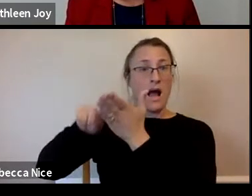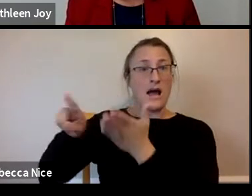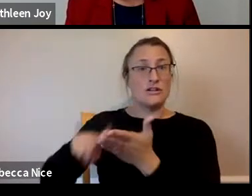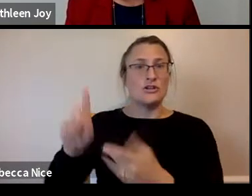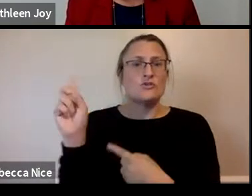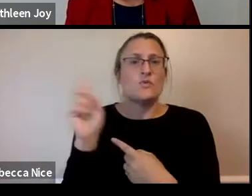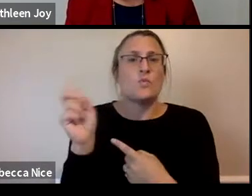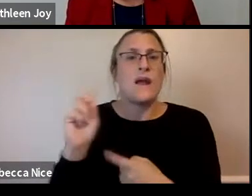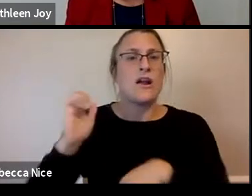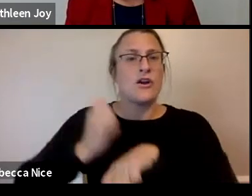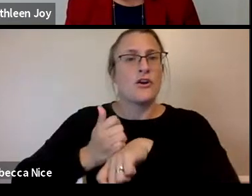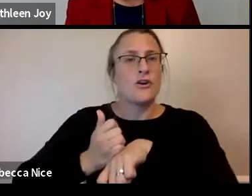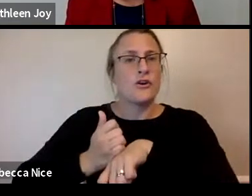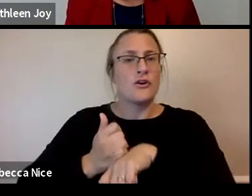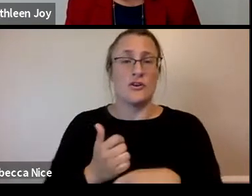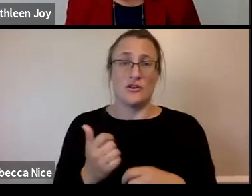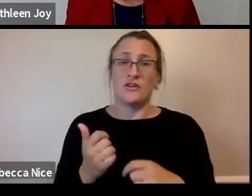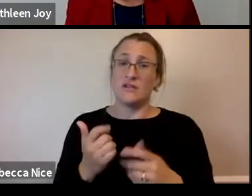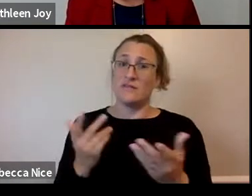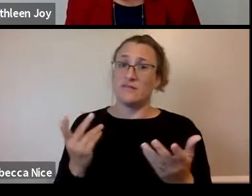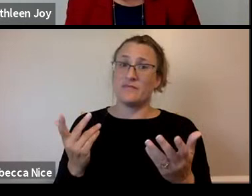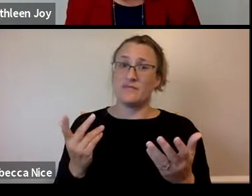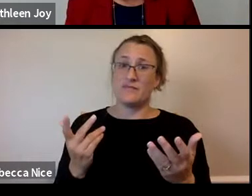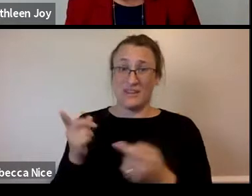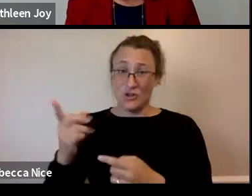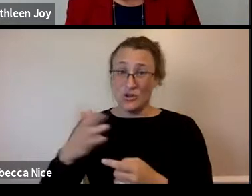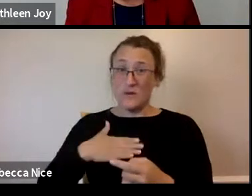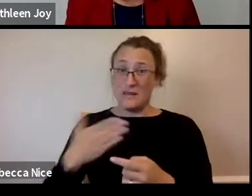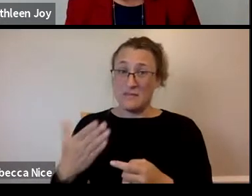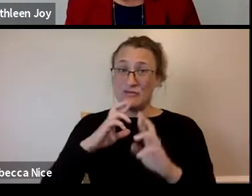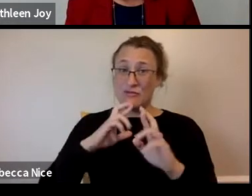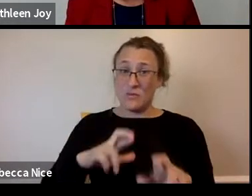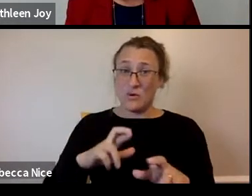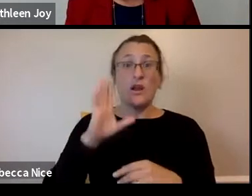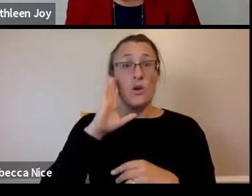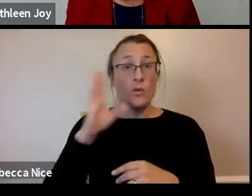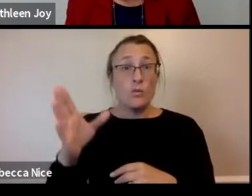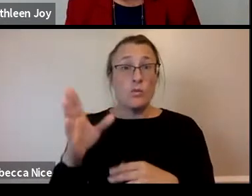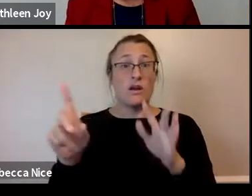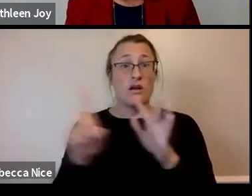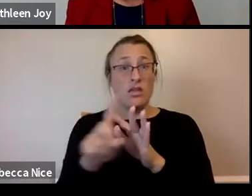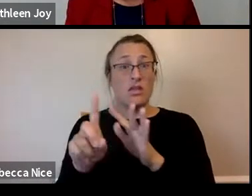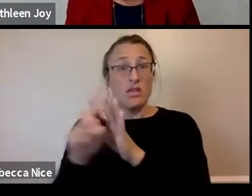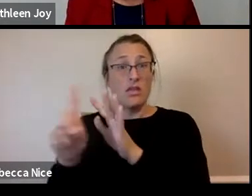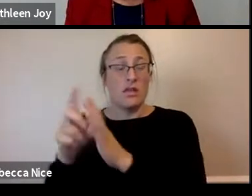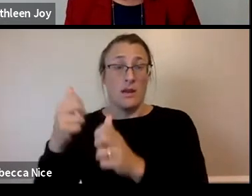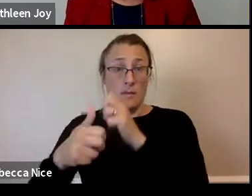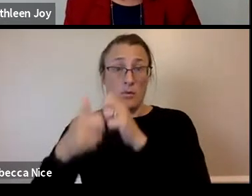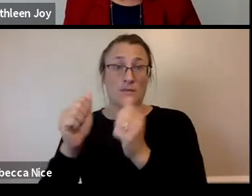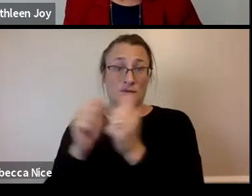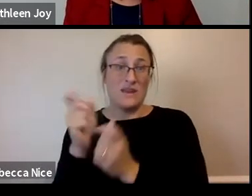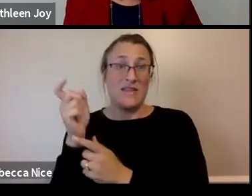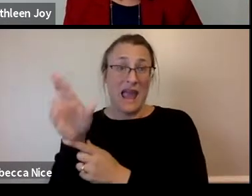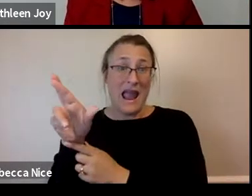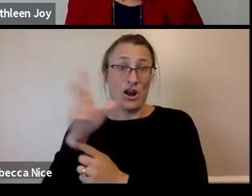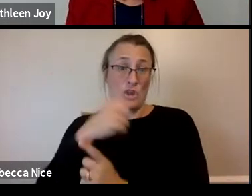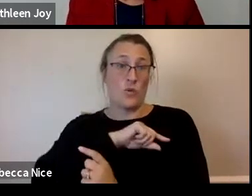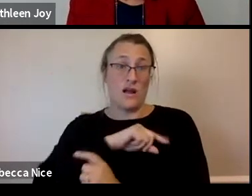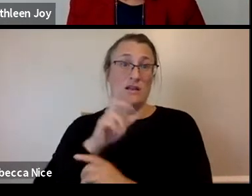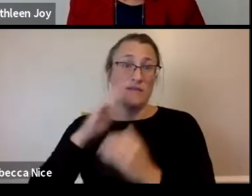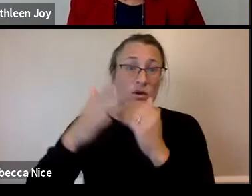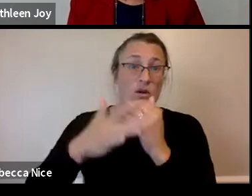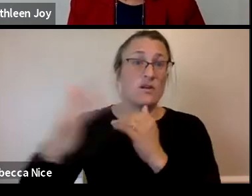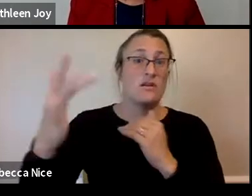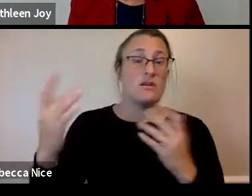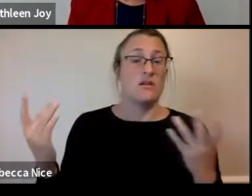going to have problems, even you admit in your report, we're going to have problems for years to come, because yes, it may not fall on